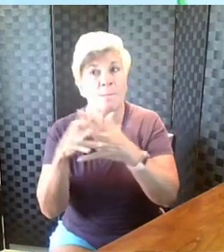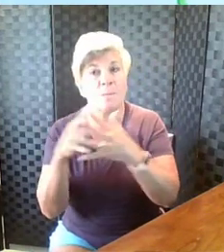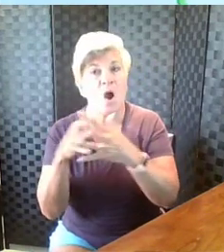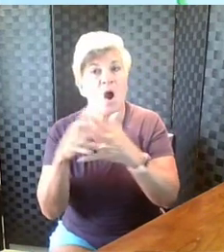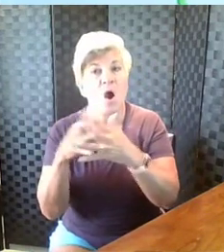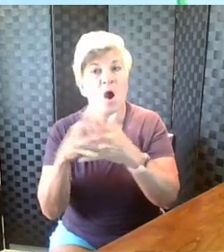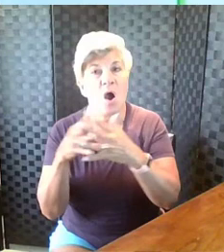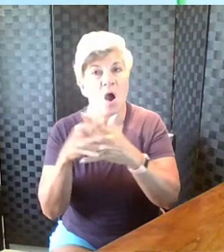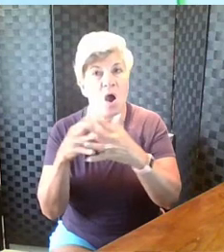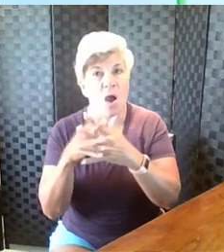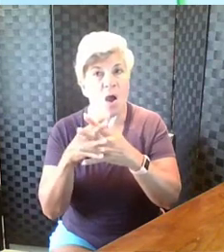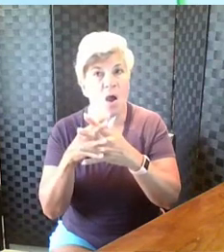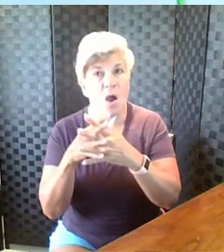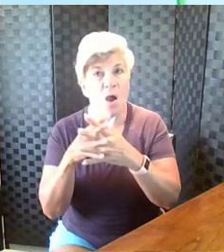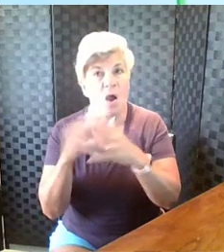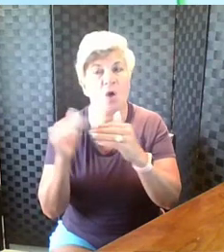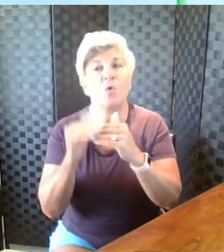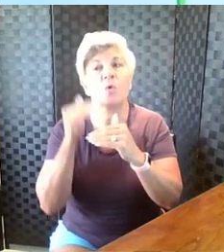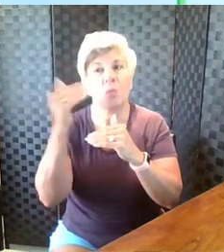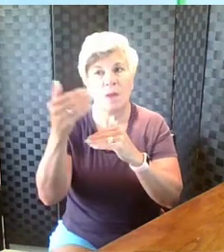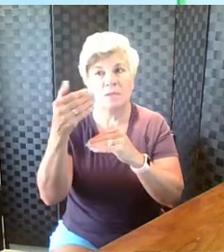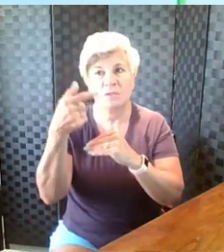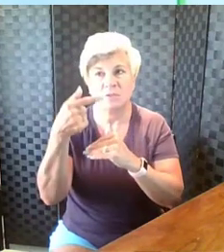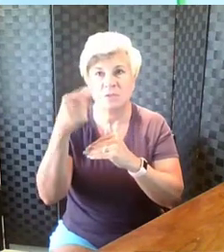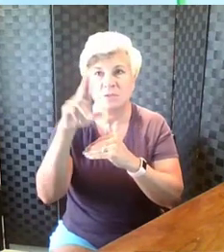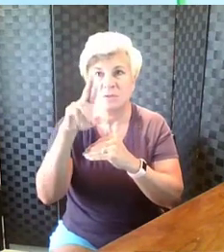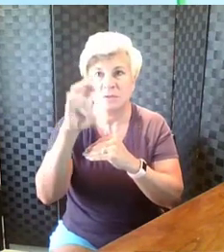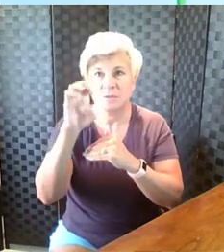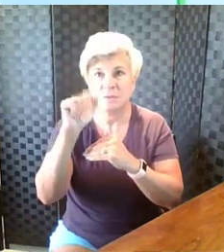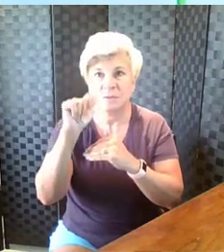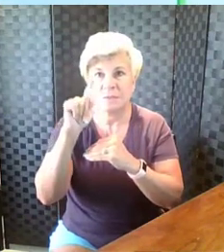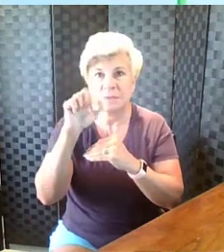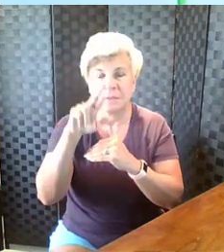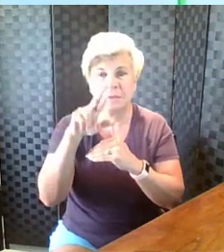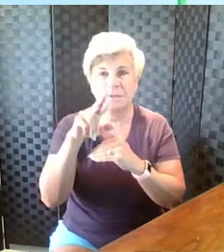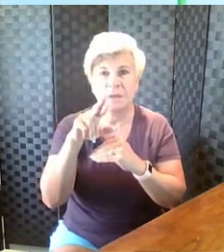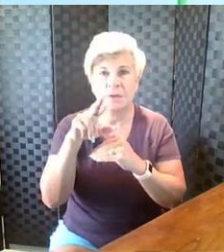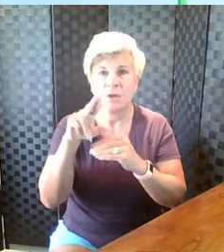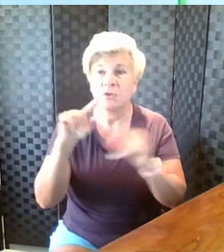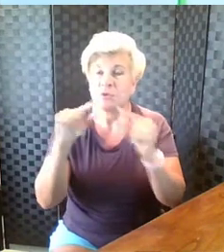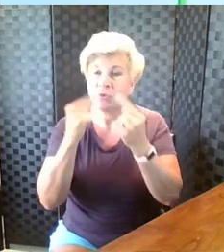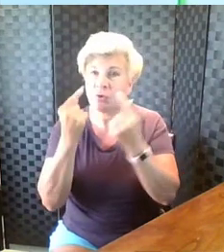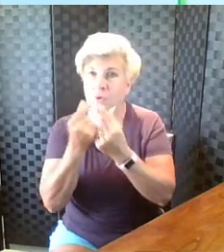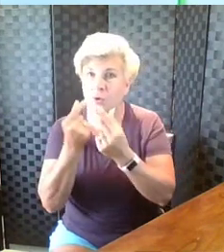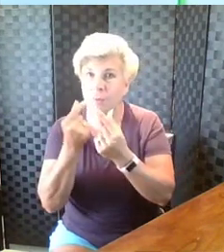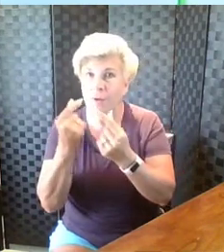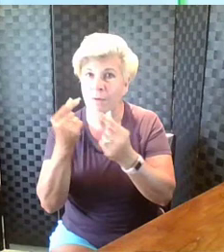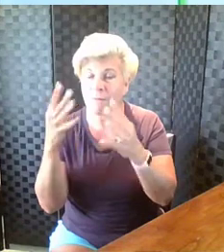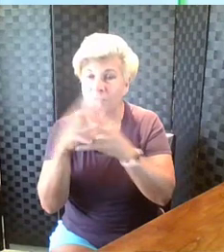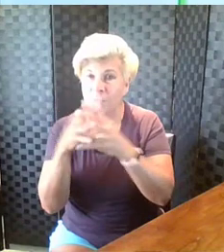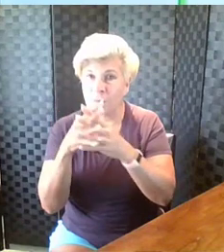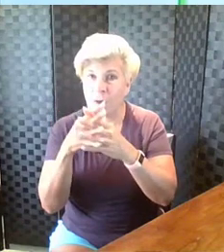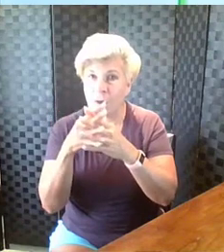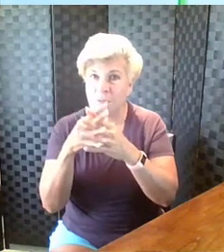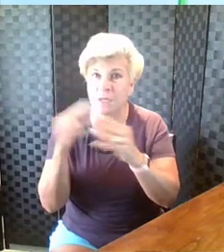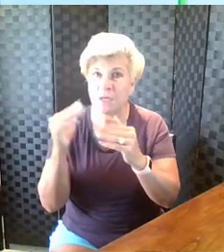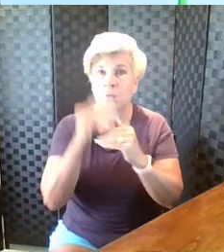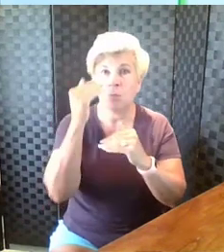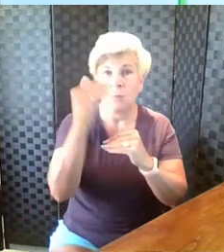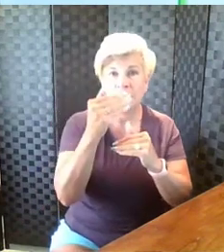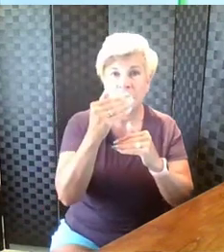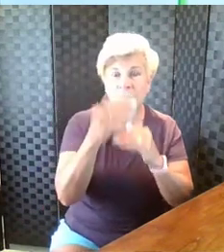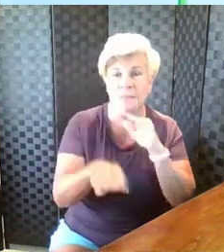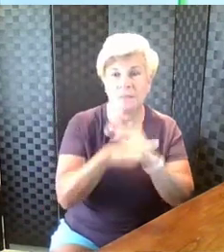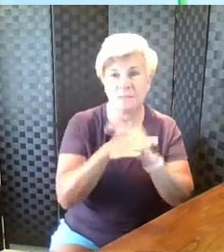footballs would be the greater group. So if we put that in a math sentence, we would say the group of footballs is greater than the group of soccer